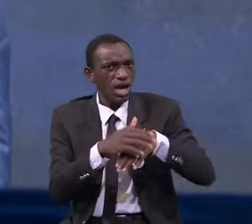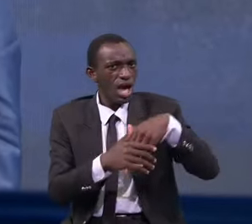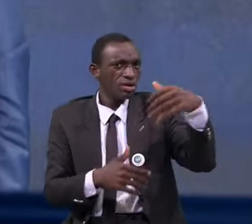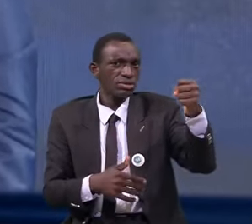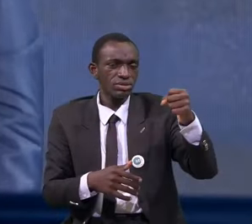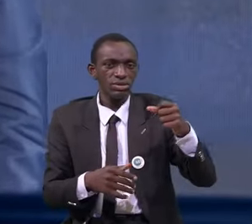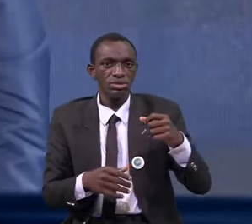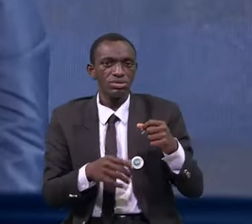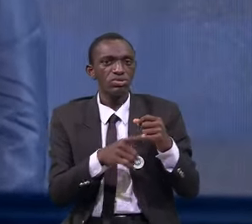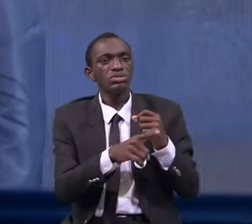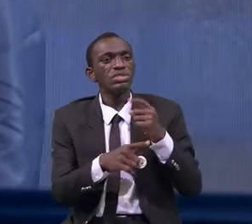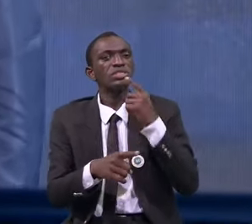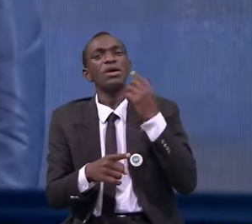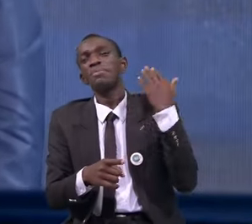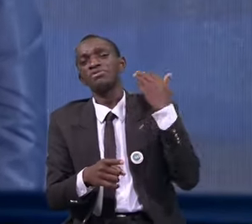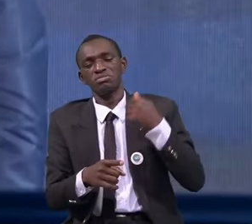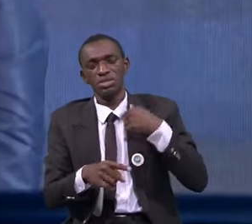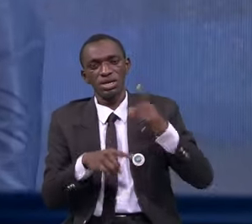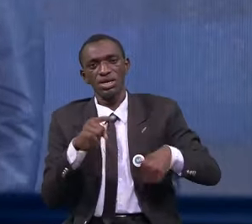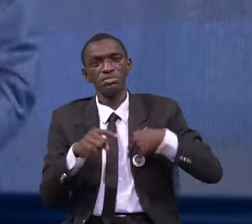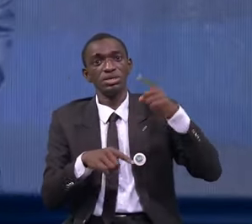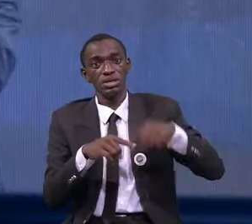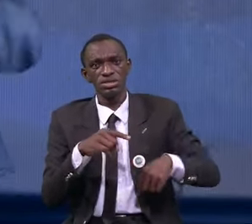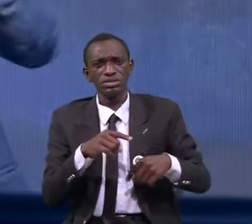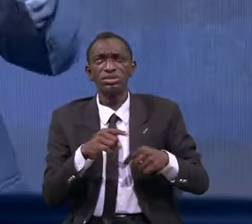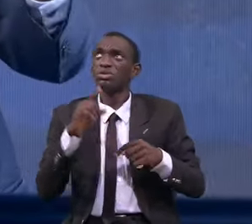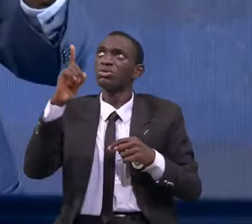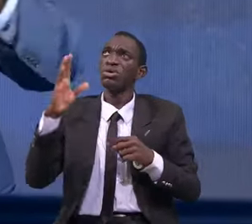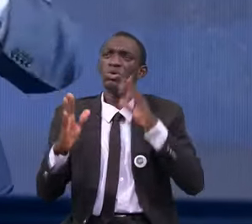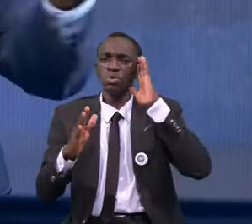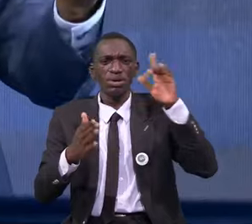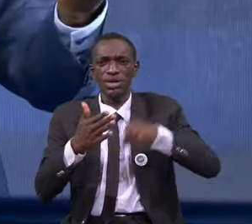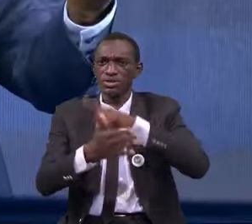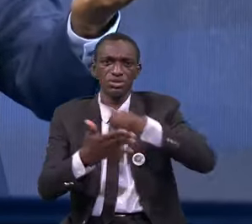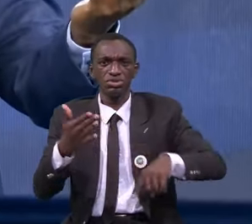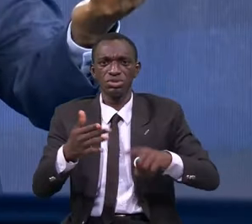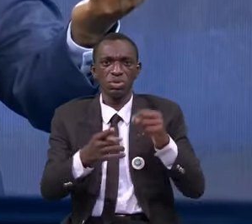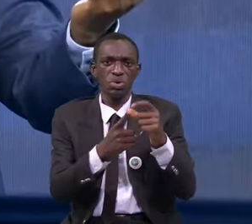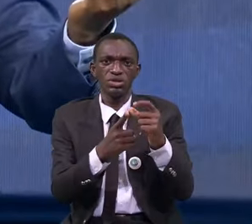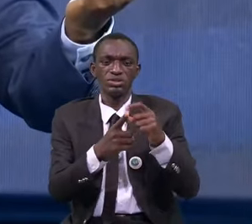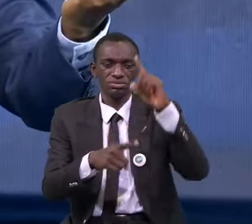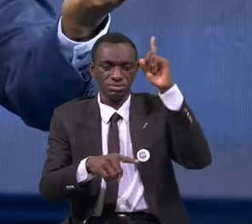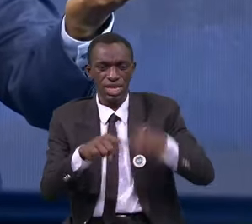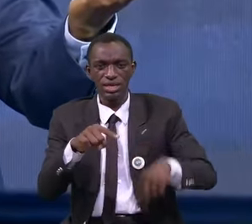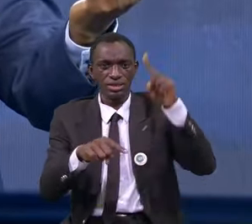Cannot. Cannot. Cannot. That is canceled tonight.